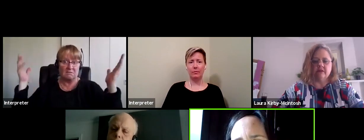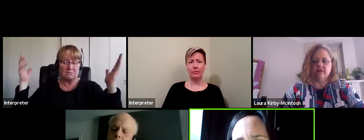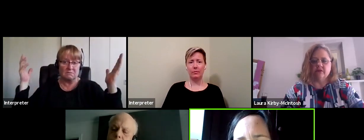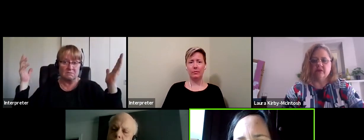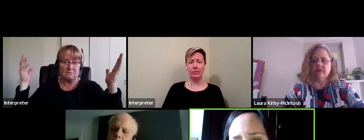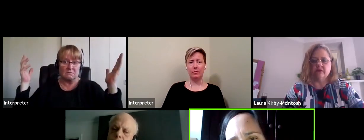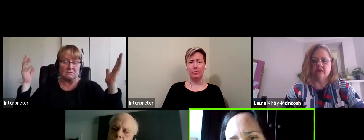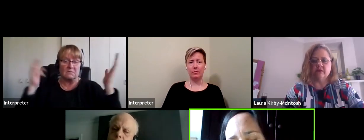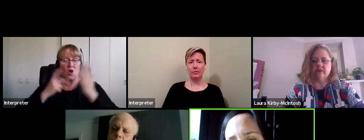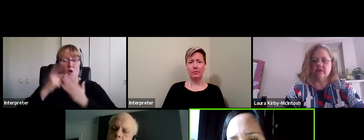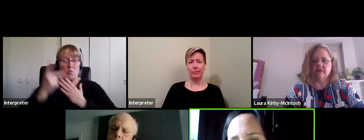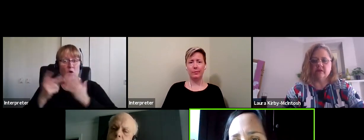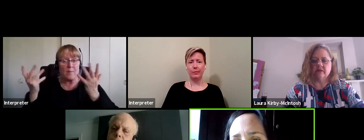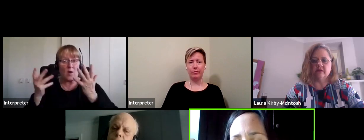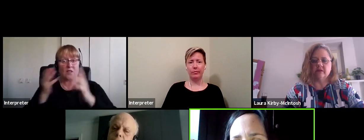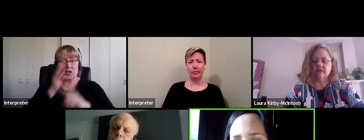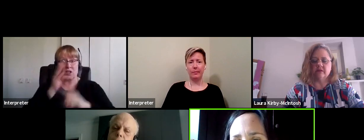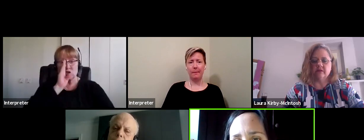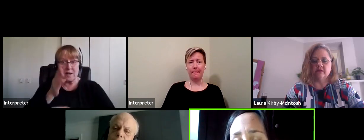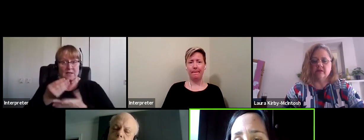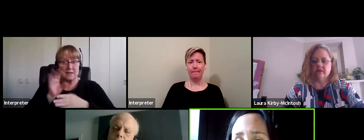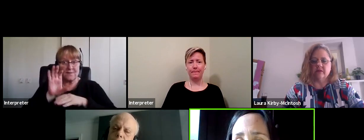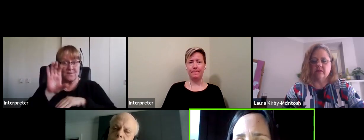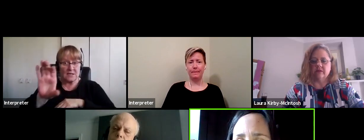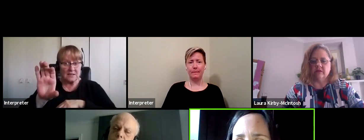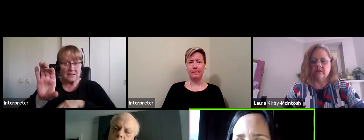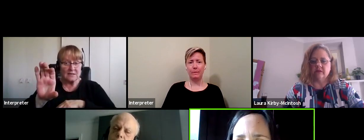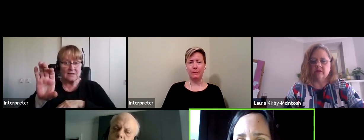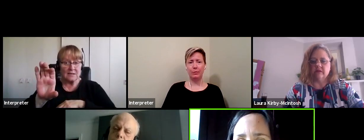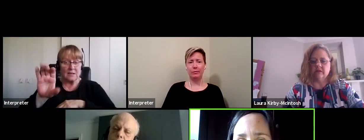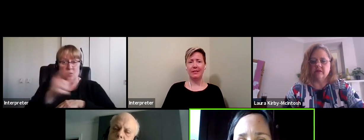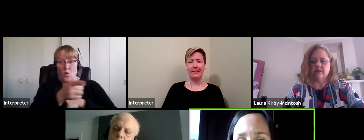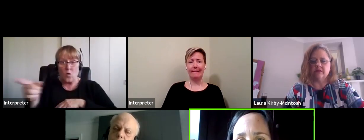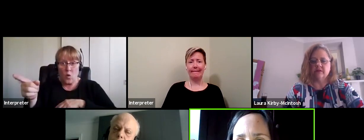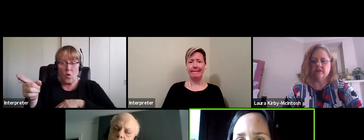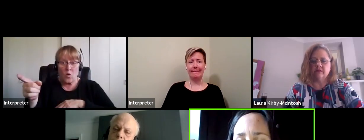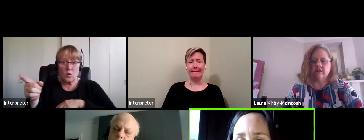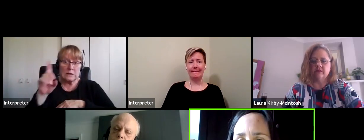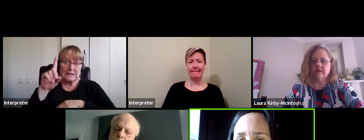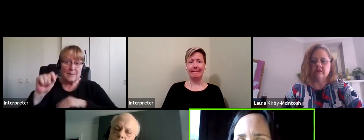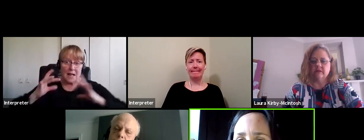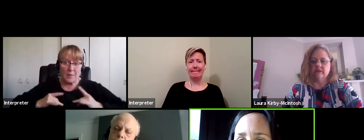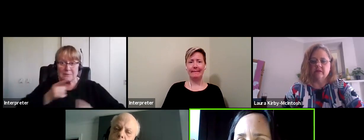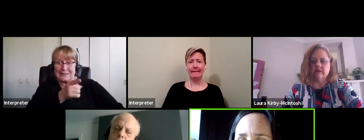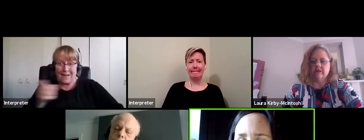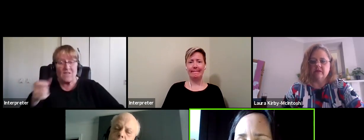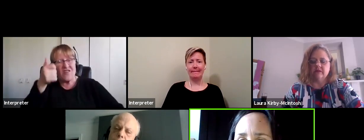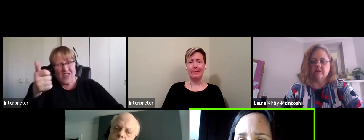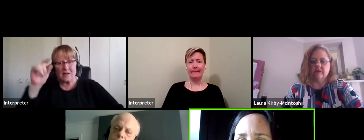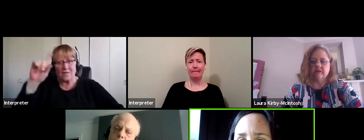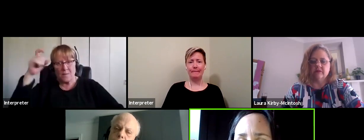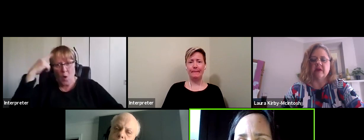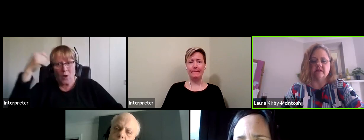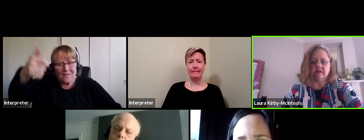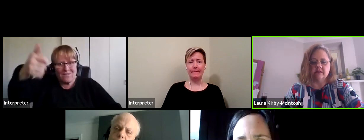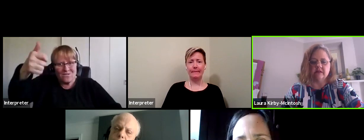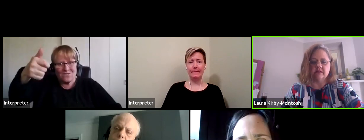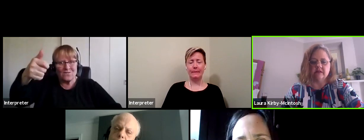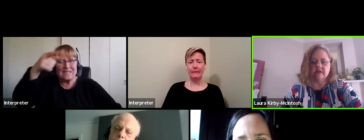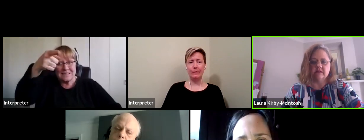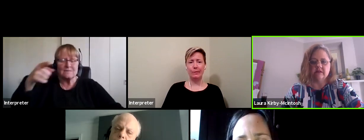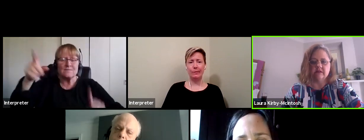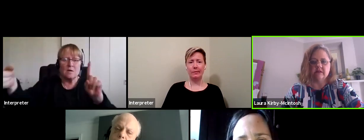that our program works, the direct funding program, is that people, consumers, people with disabilities themselves are their own employers. So we have Right. been